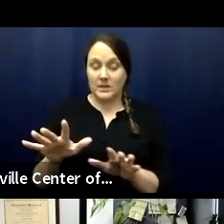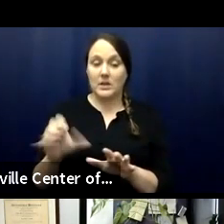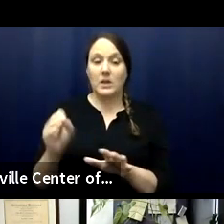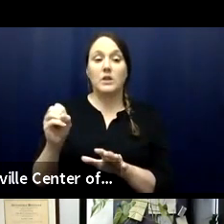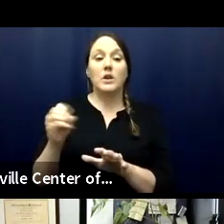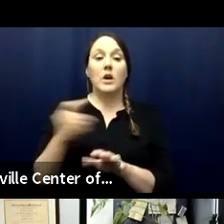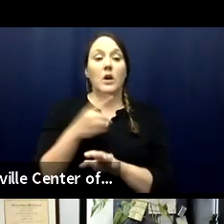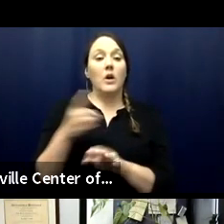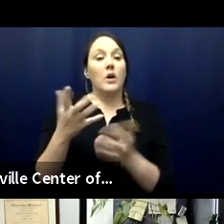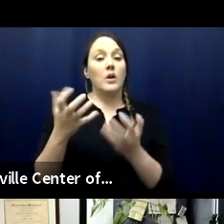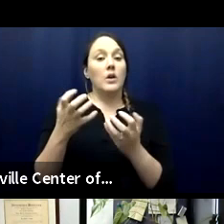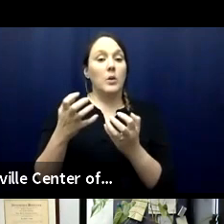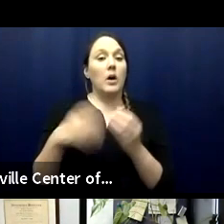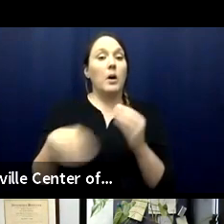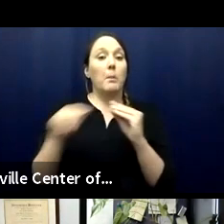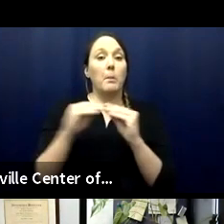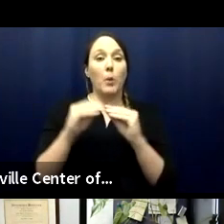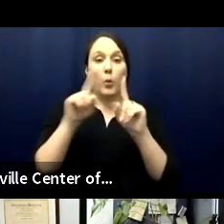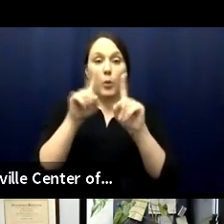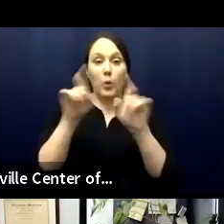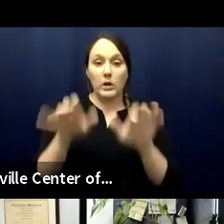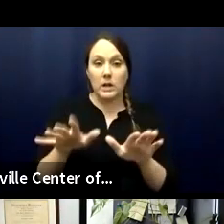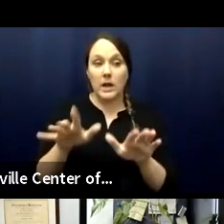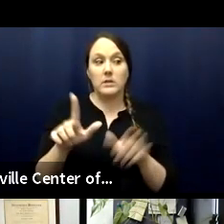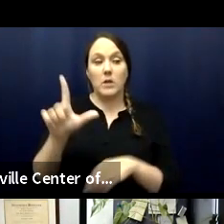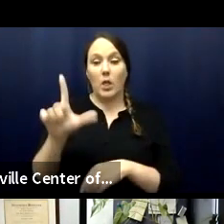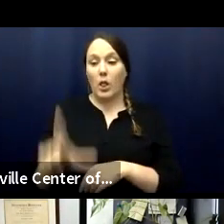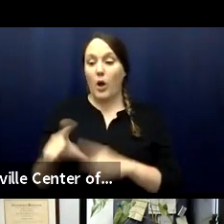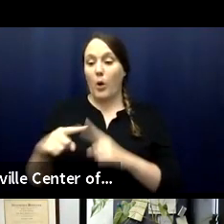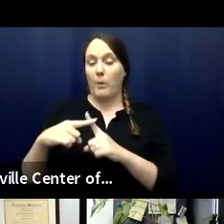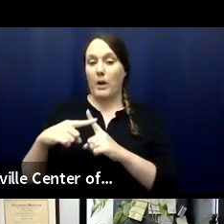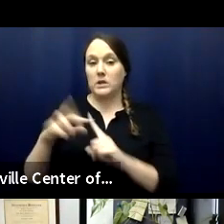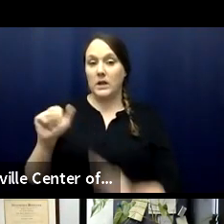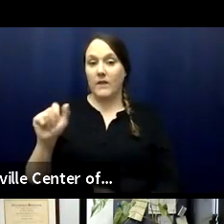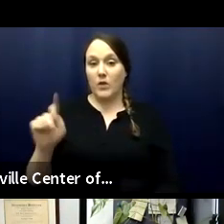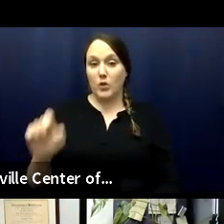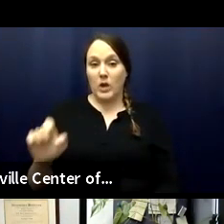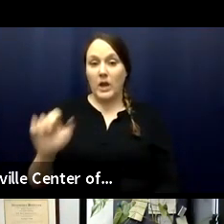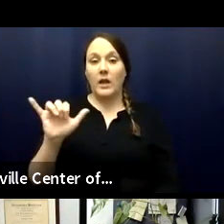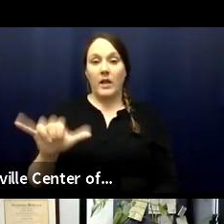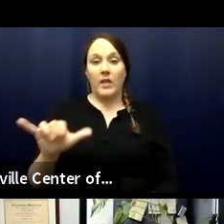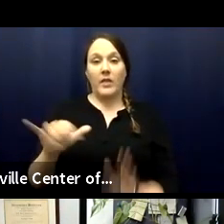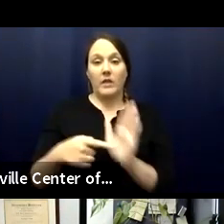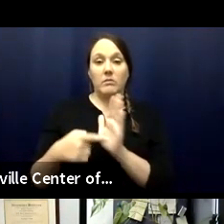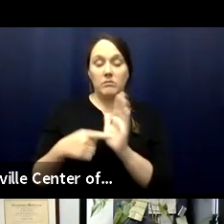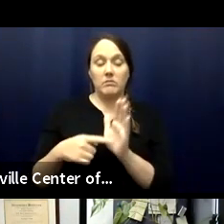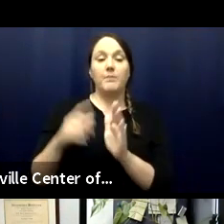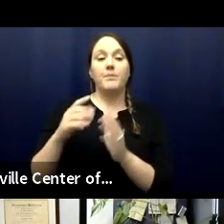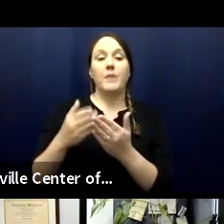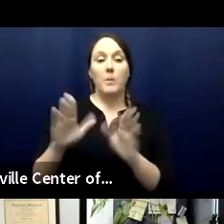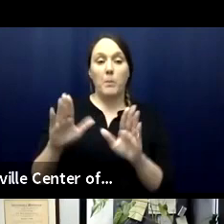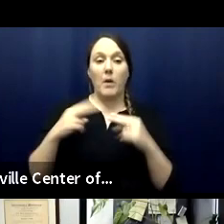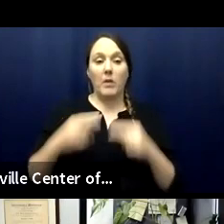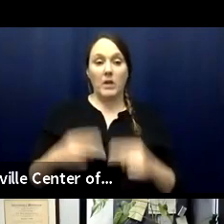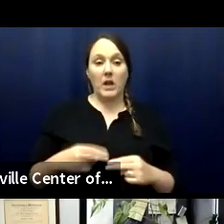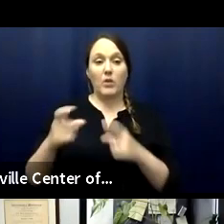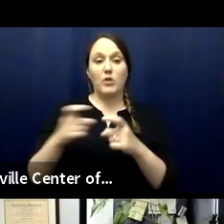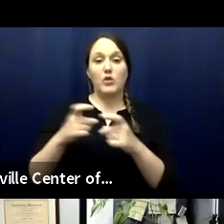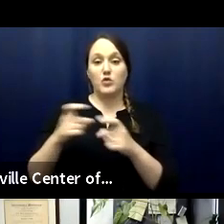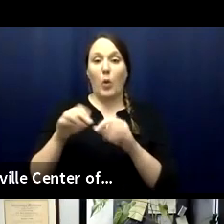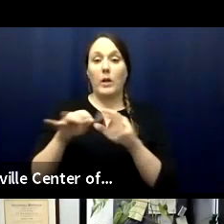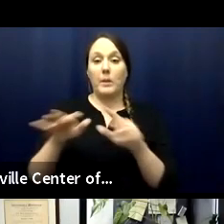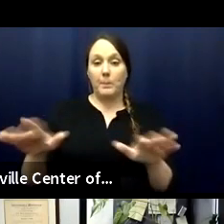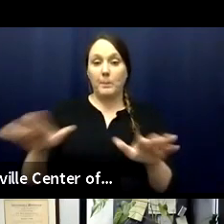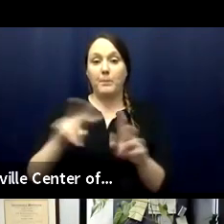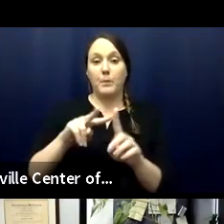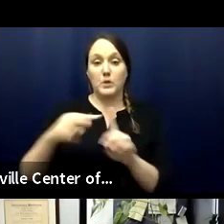want more tests and a lower positivity rate. That's an indicator that from a public health and controlling the pandemic